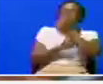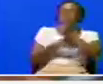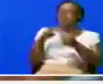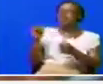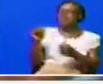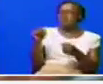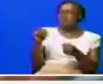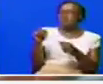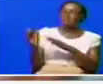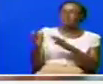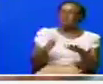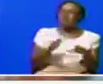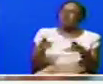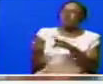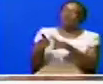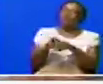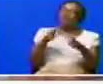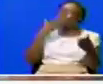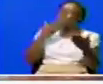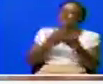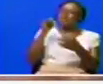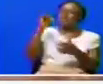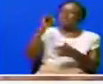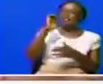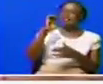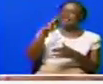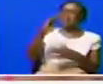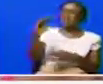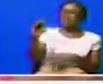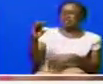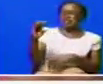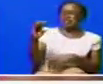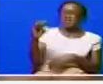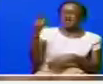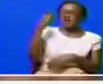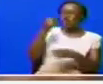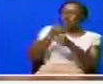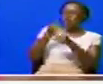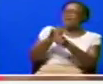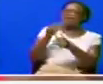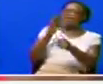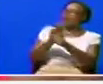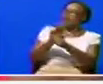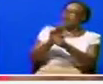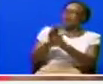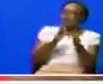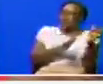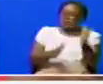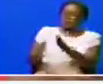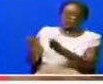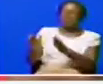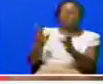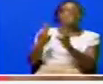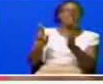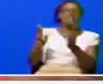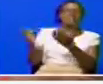want to thank the IEBC for doing a lot of preparation and bringing this